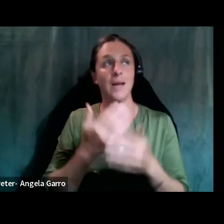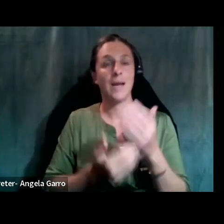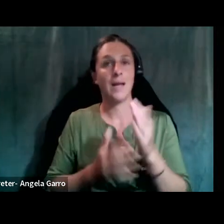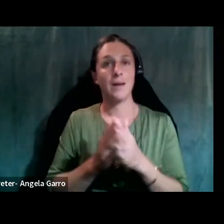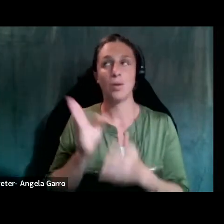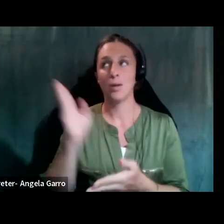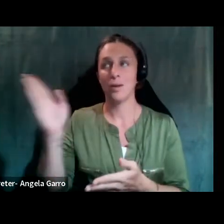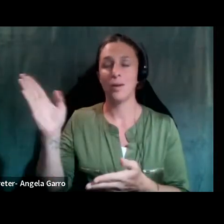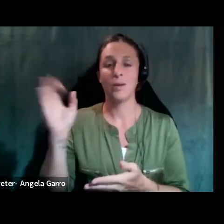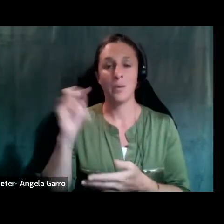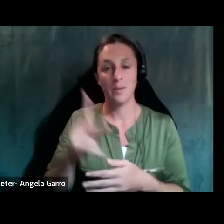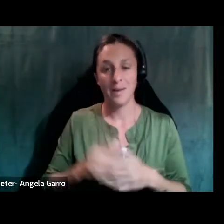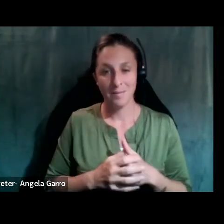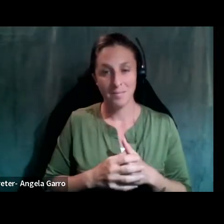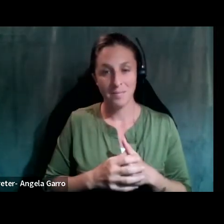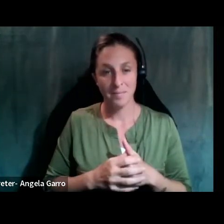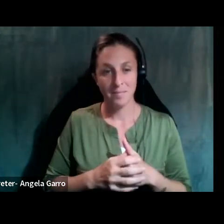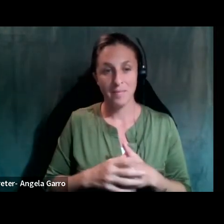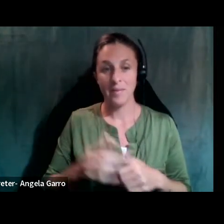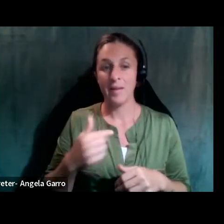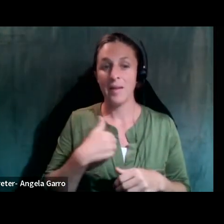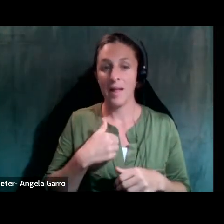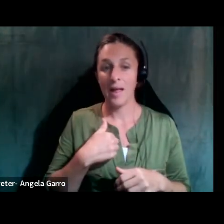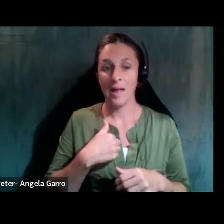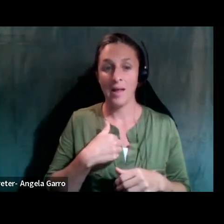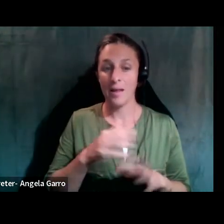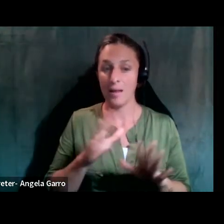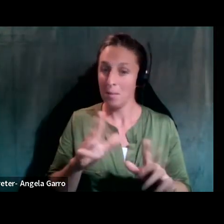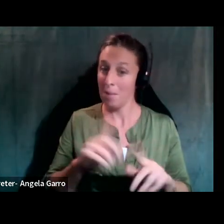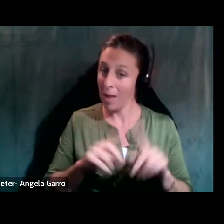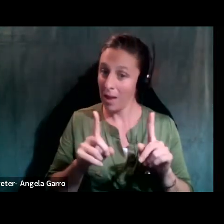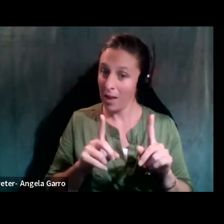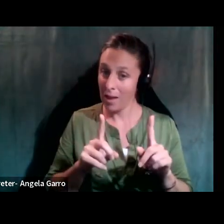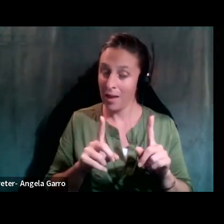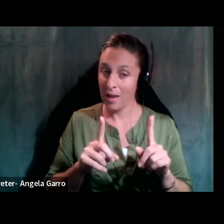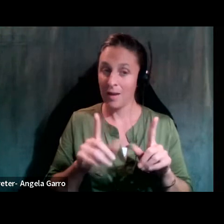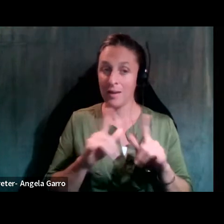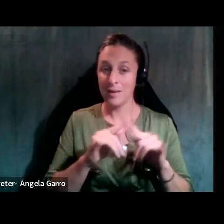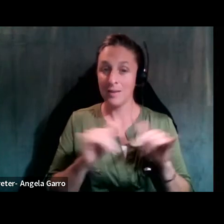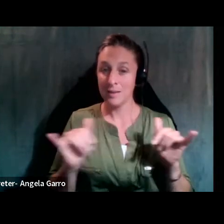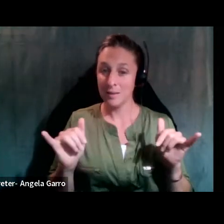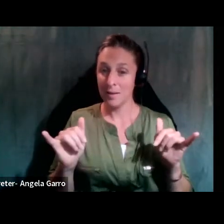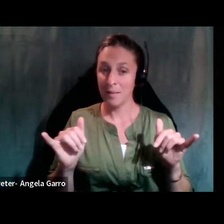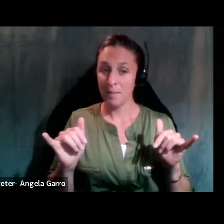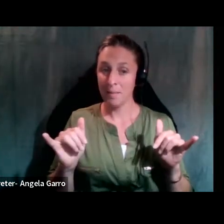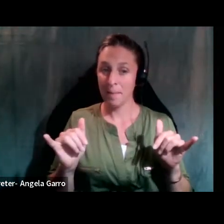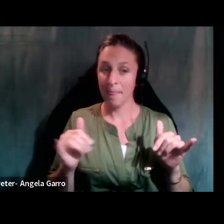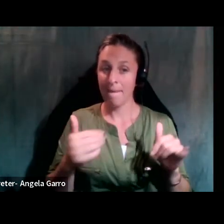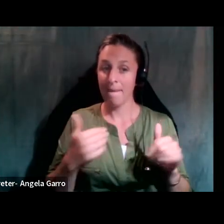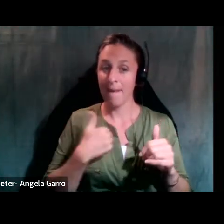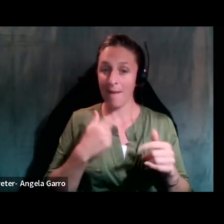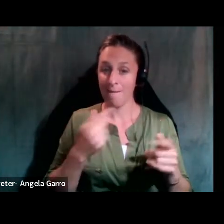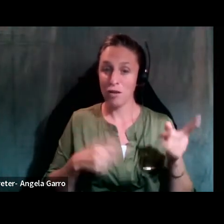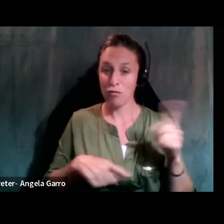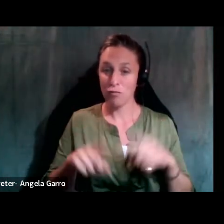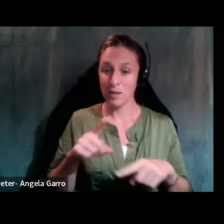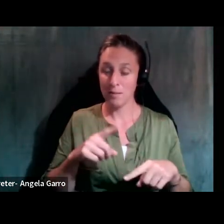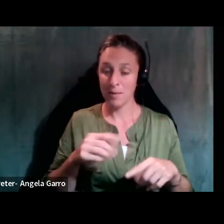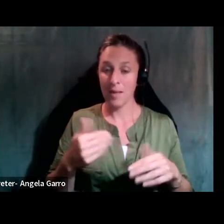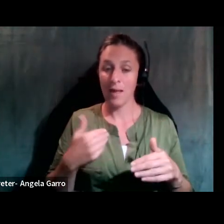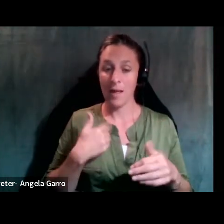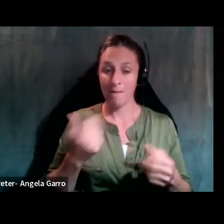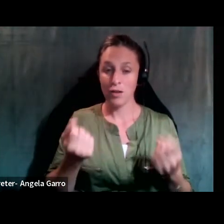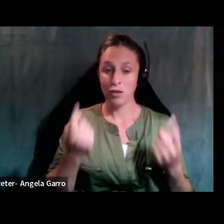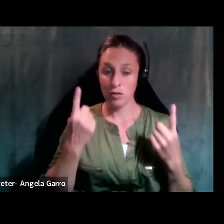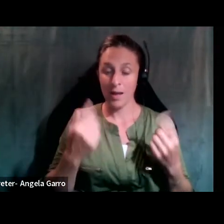is. So I'm not, but by the same token, having an agreement, having an understanding,